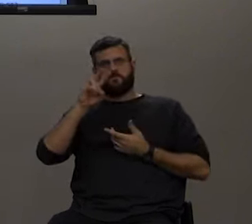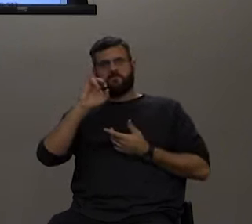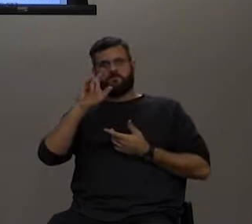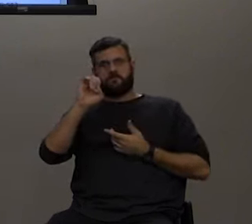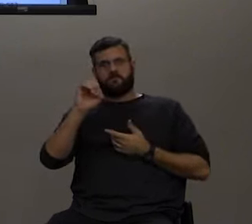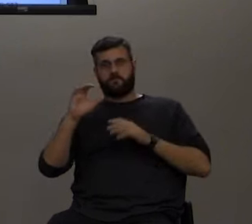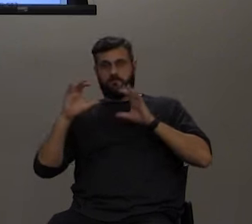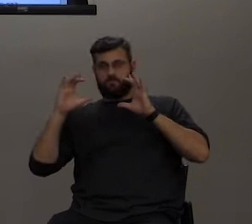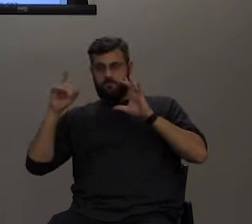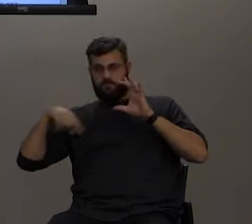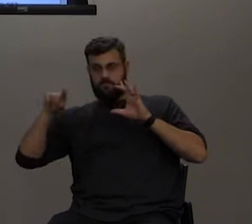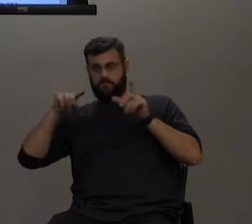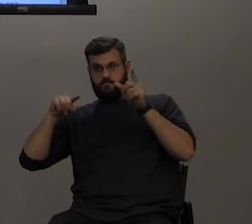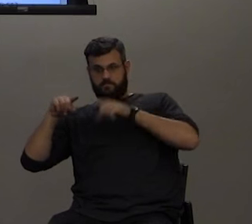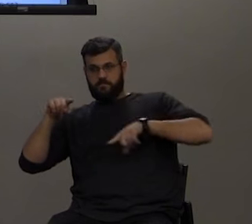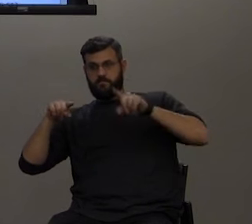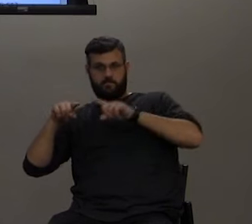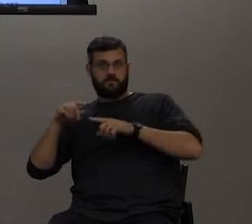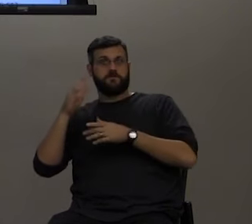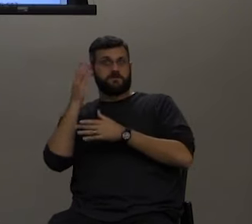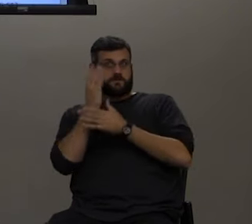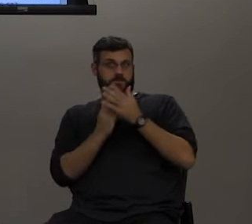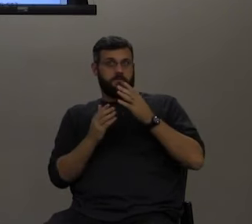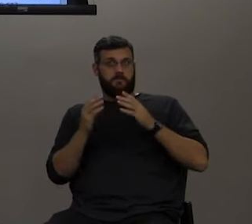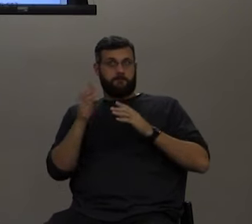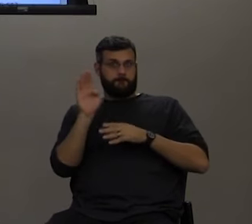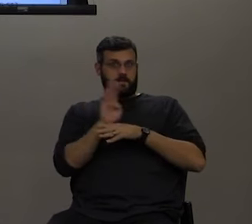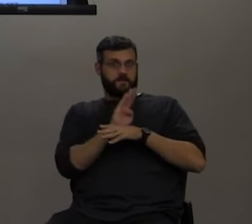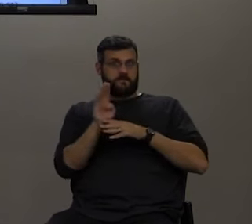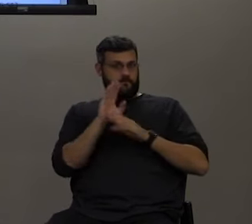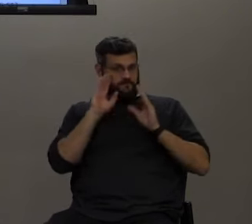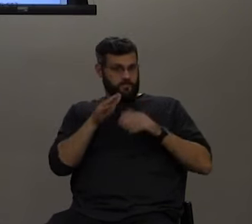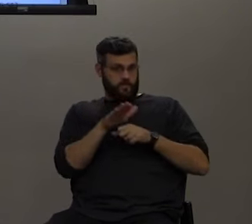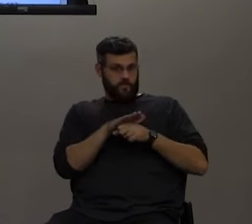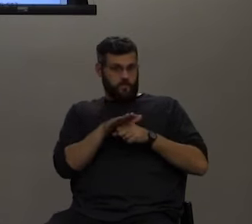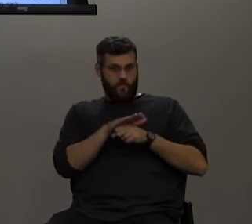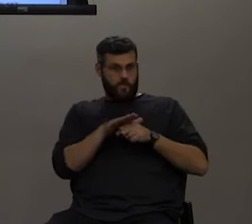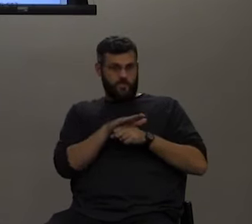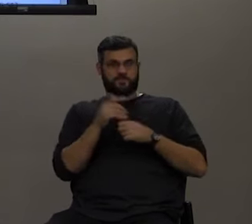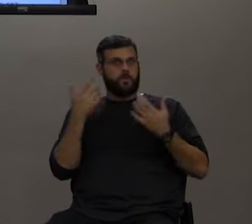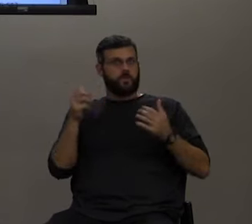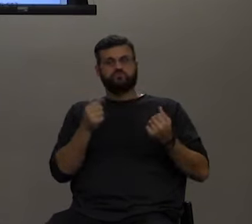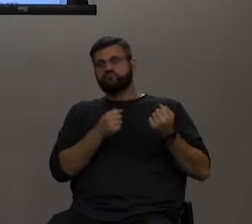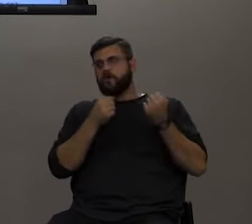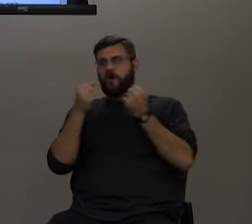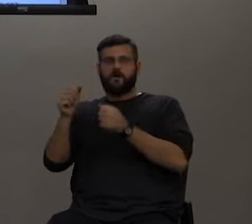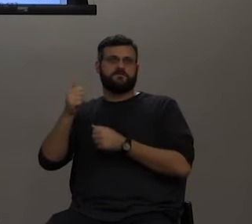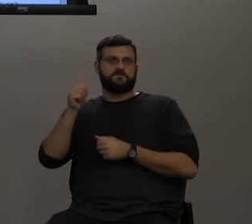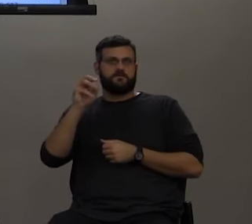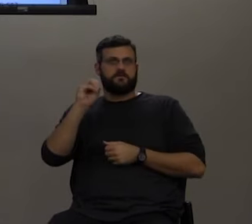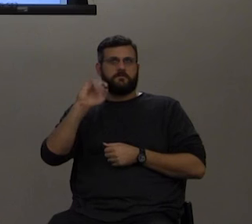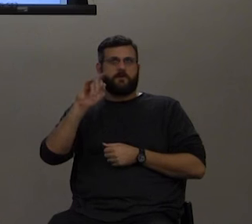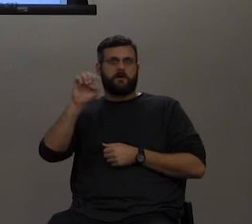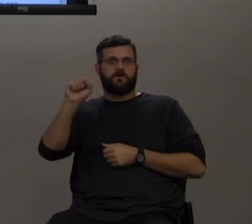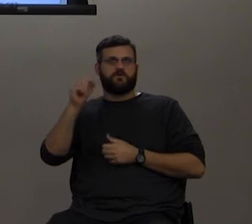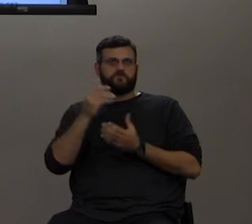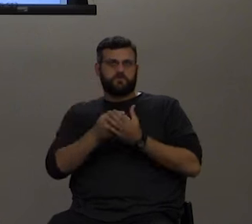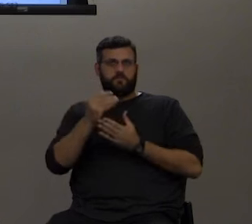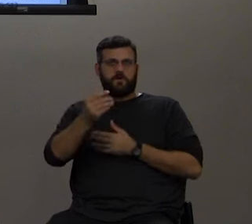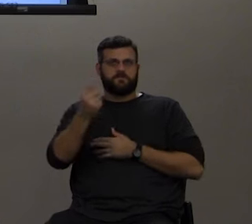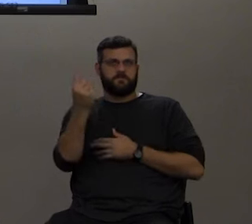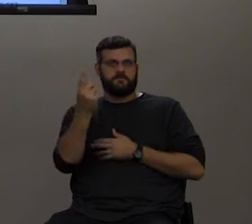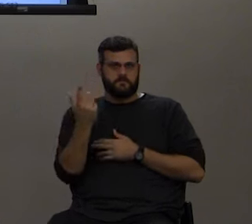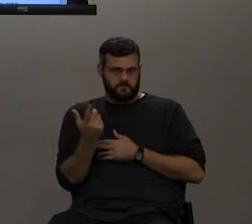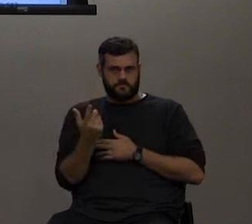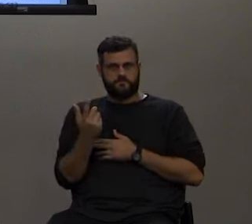Because the reality is there are certain retailers that are locally focused that someone may not want to drive 10 miles to buy a good. And